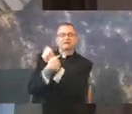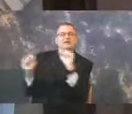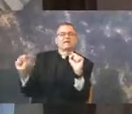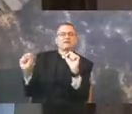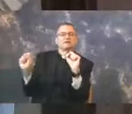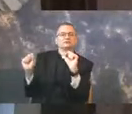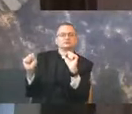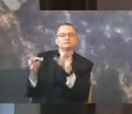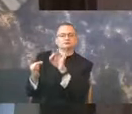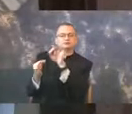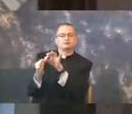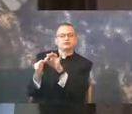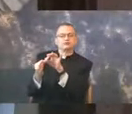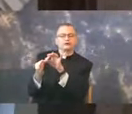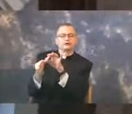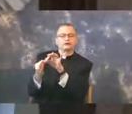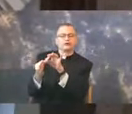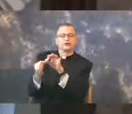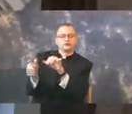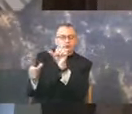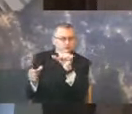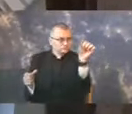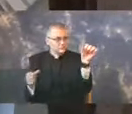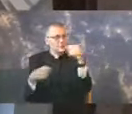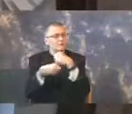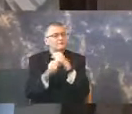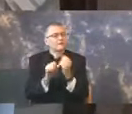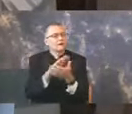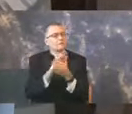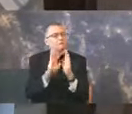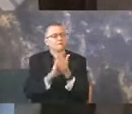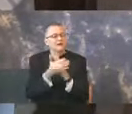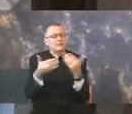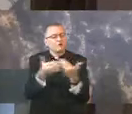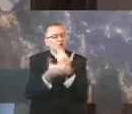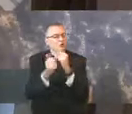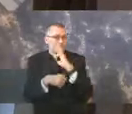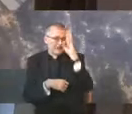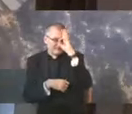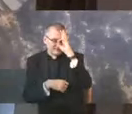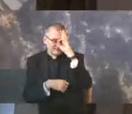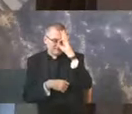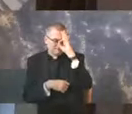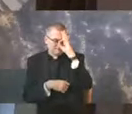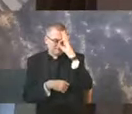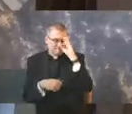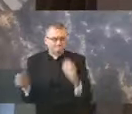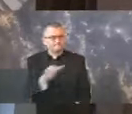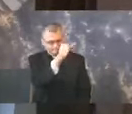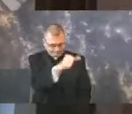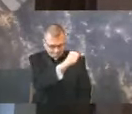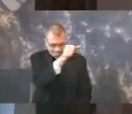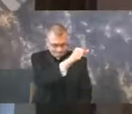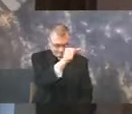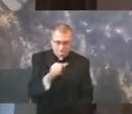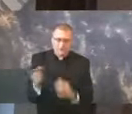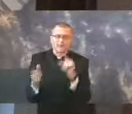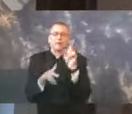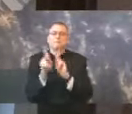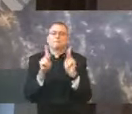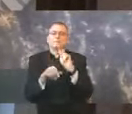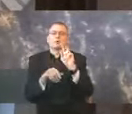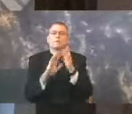to be made new in spiritual waters of baptism. May those formed into a temple of your majesty by the holiness infused